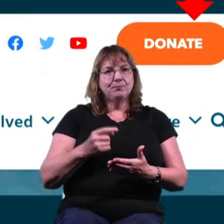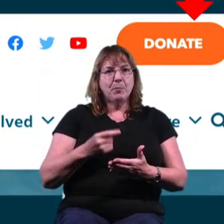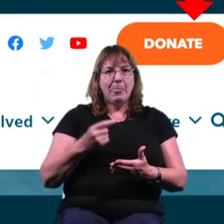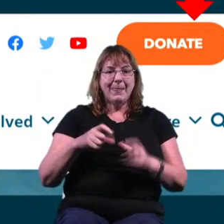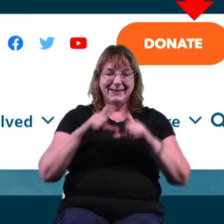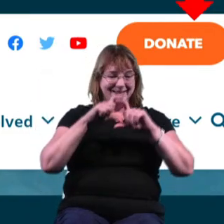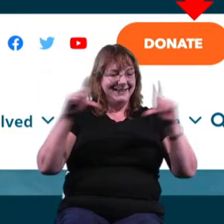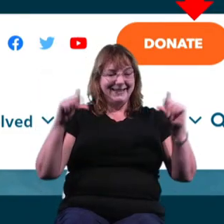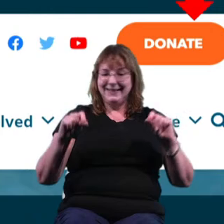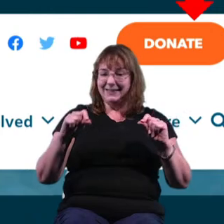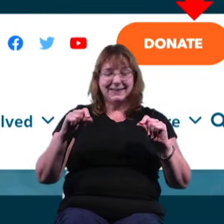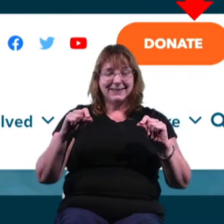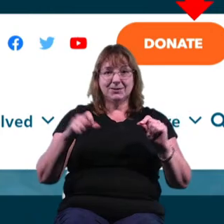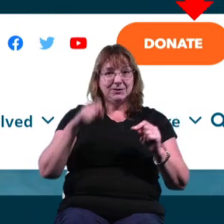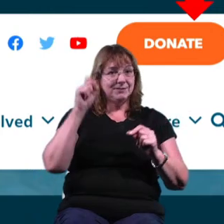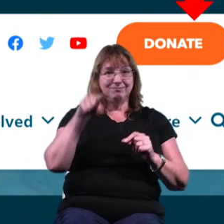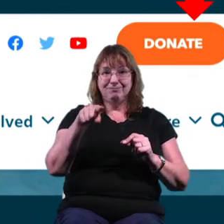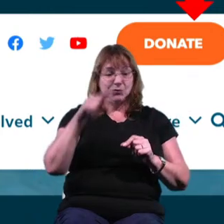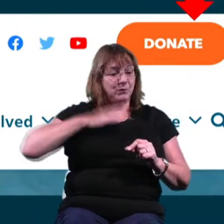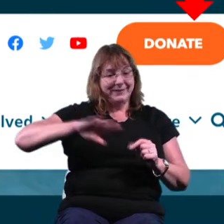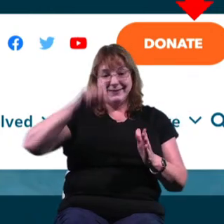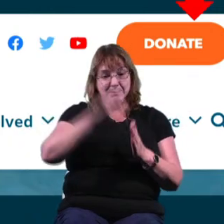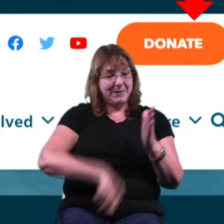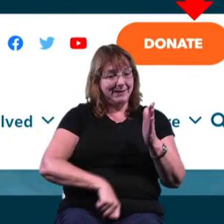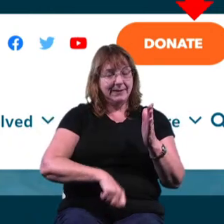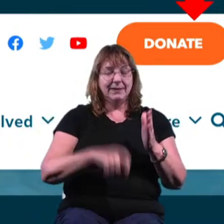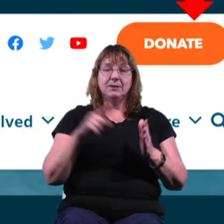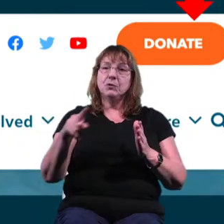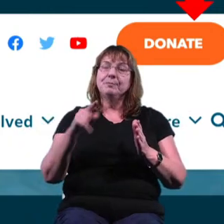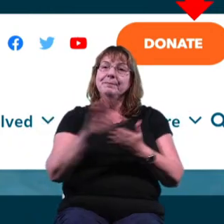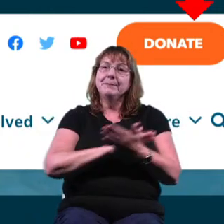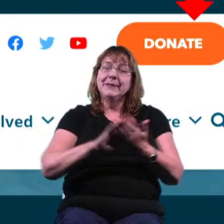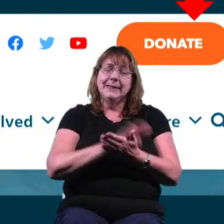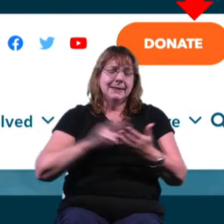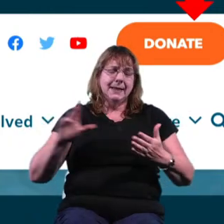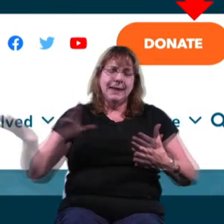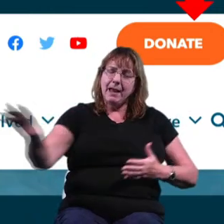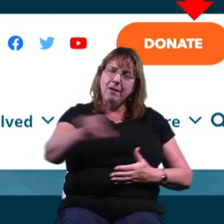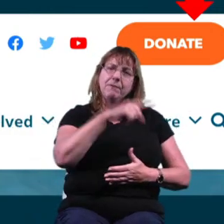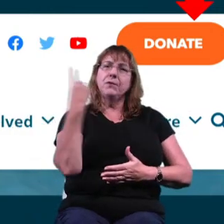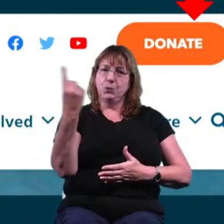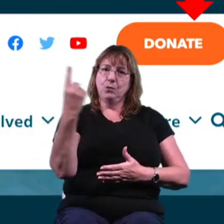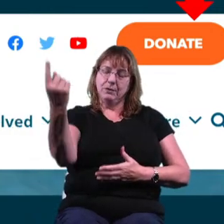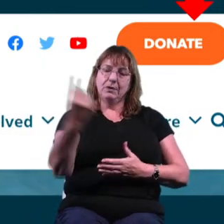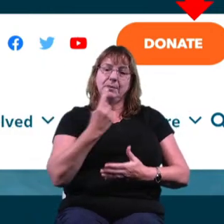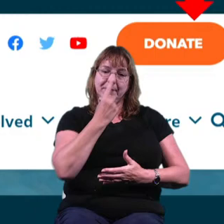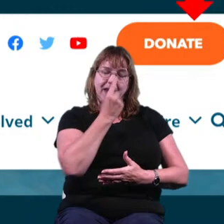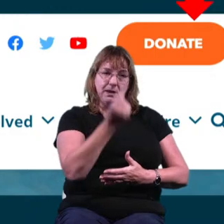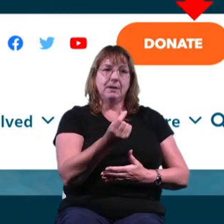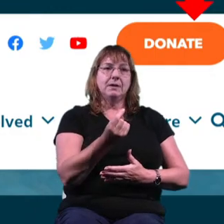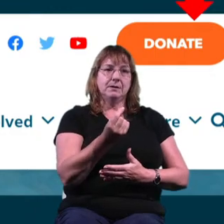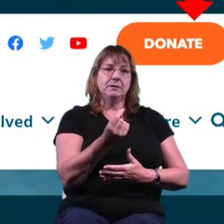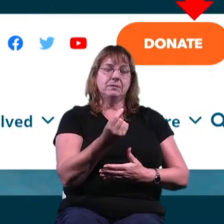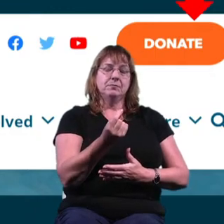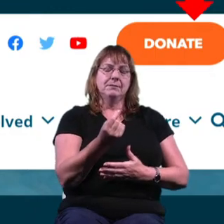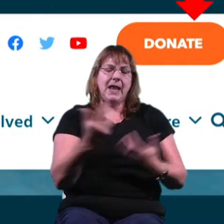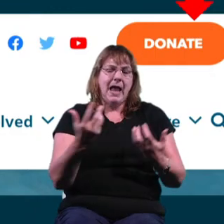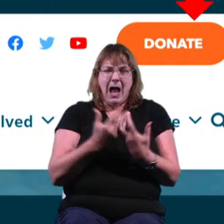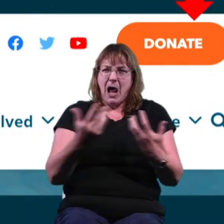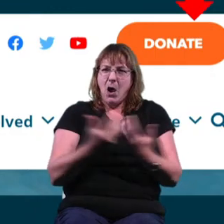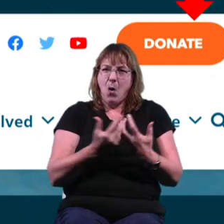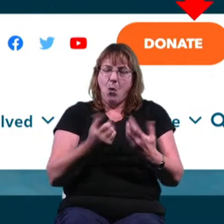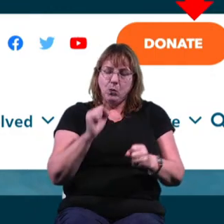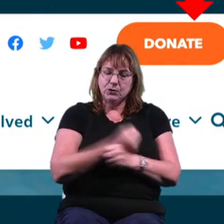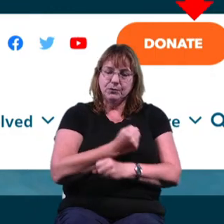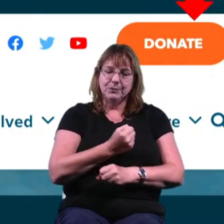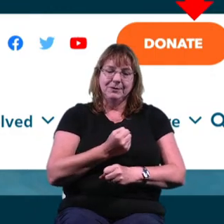to open it up to people who may not be able to afford to come to a convention like this. And the only way we can do this is because of